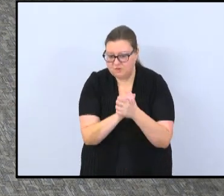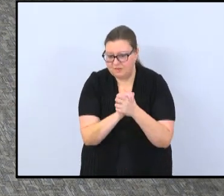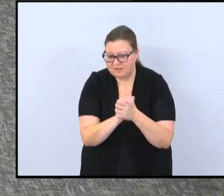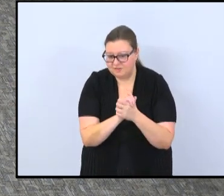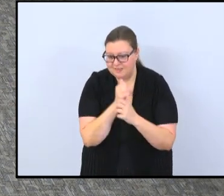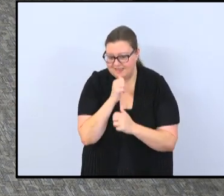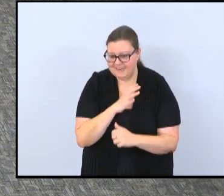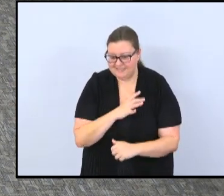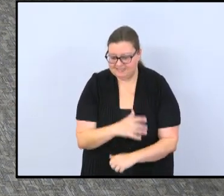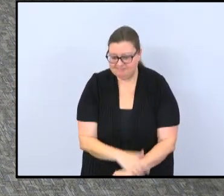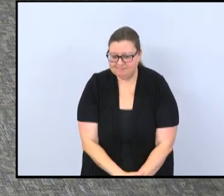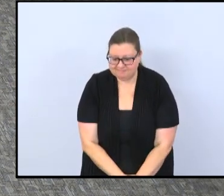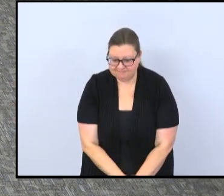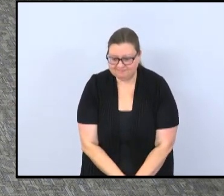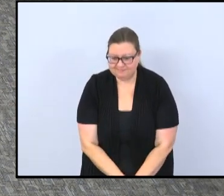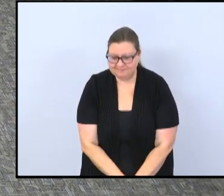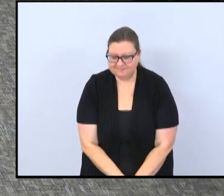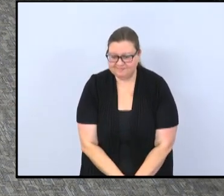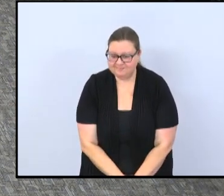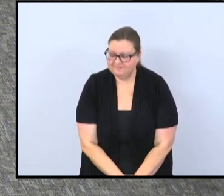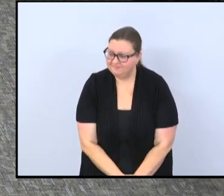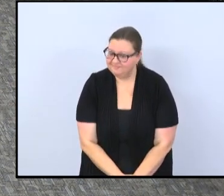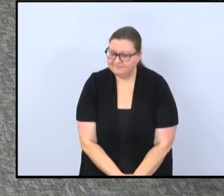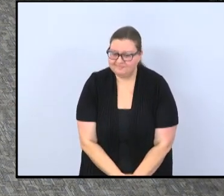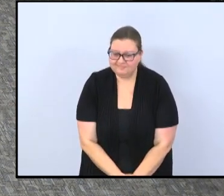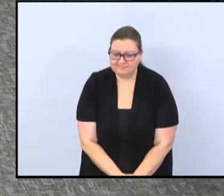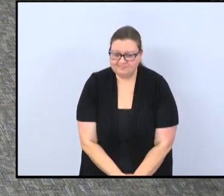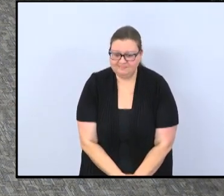Congratulations, ladies.